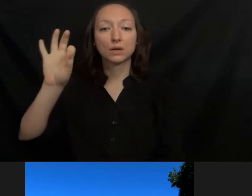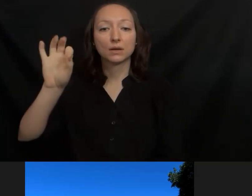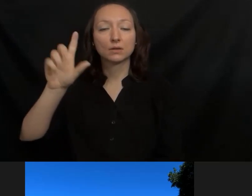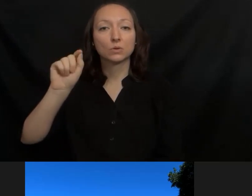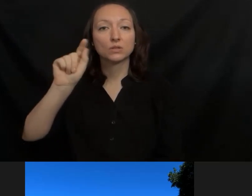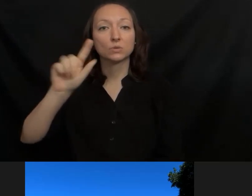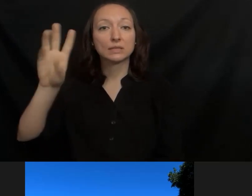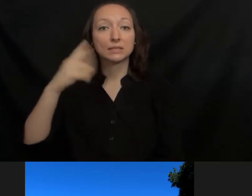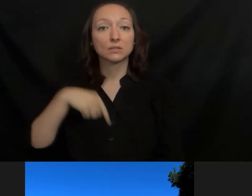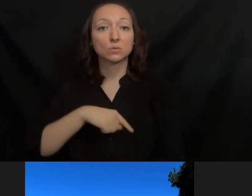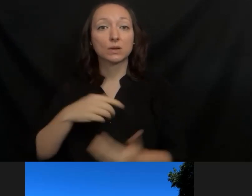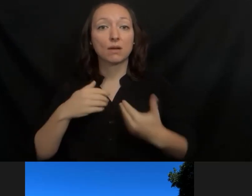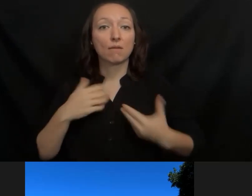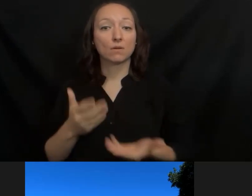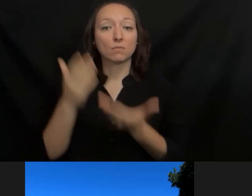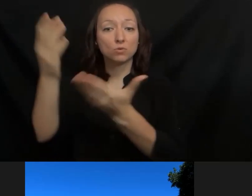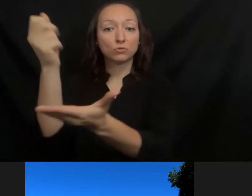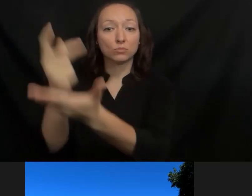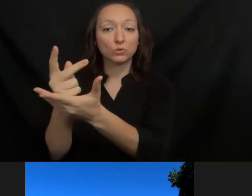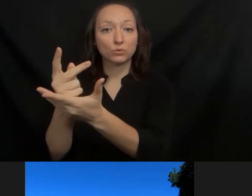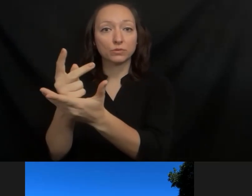motion? Second?